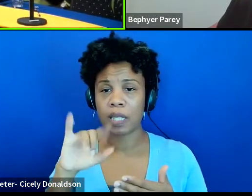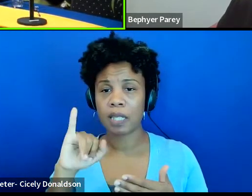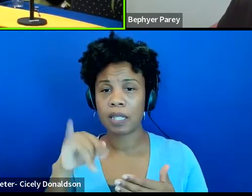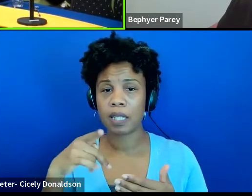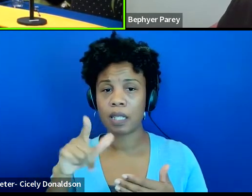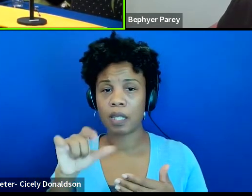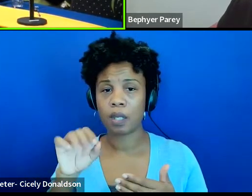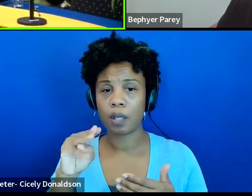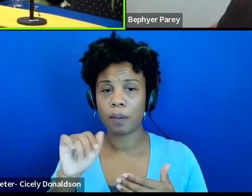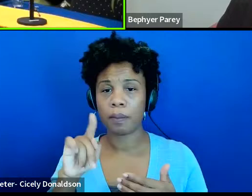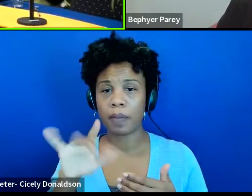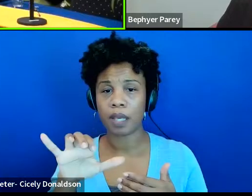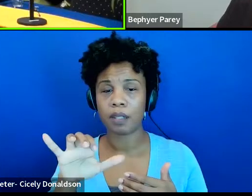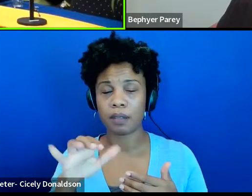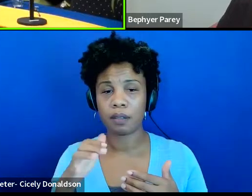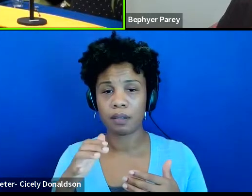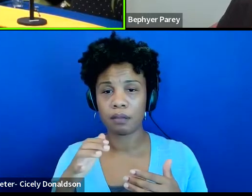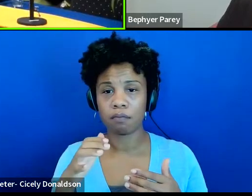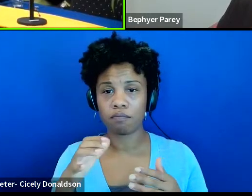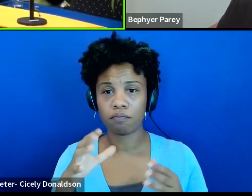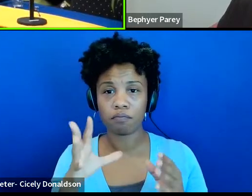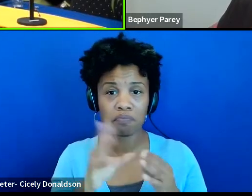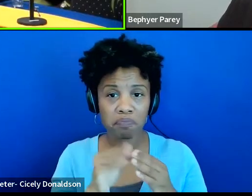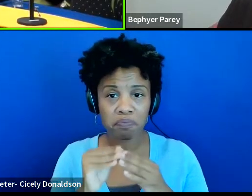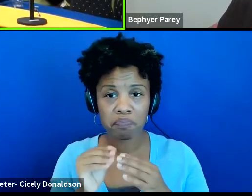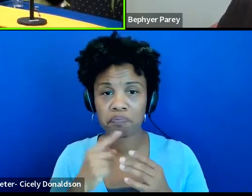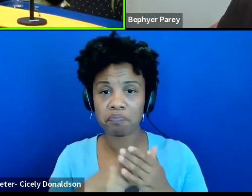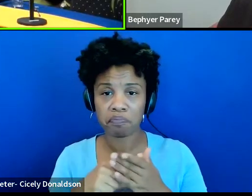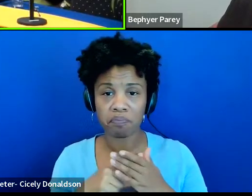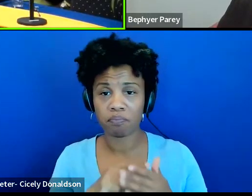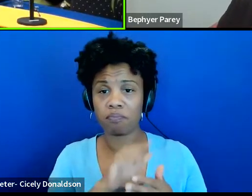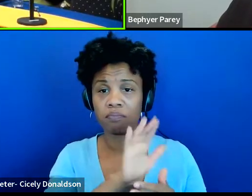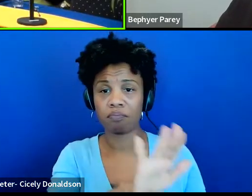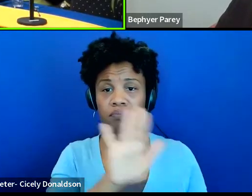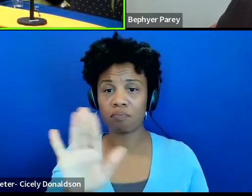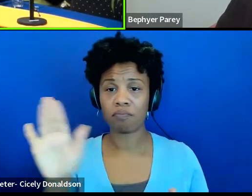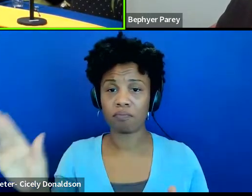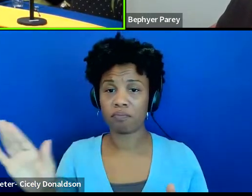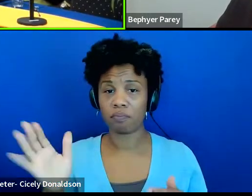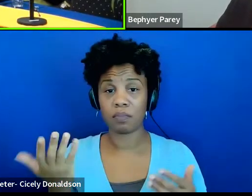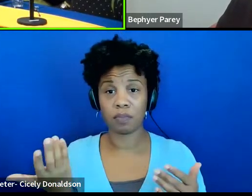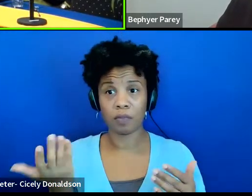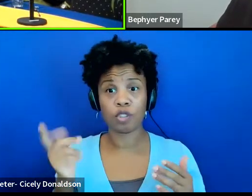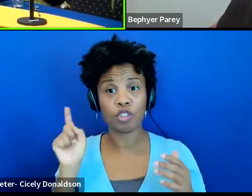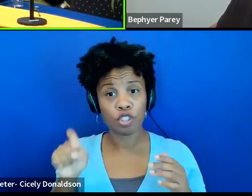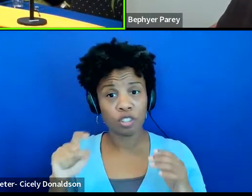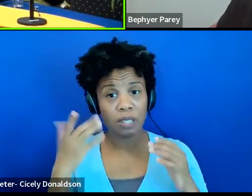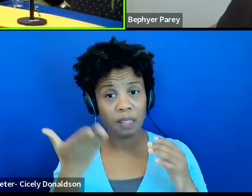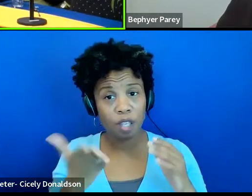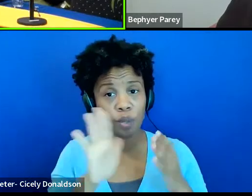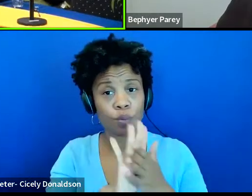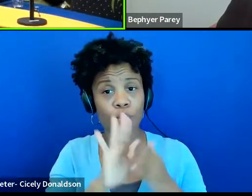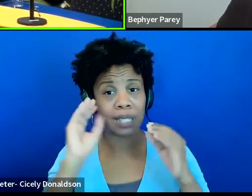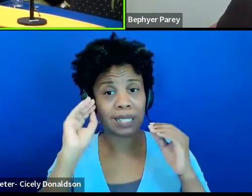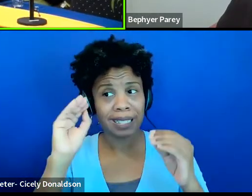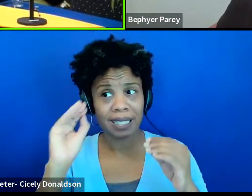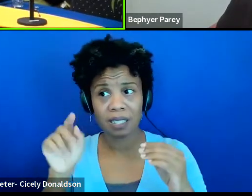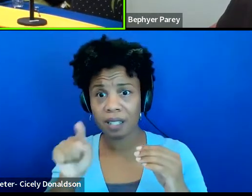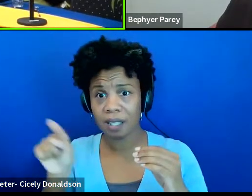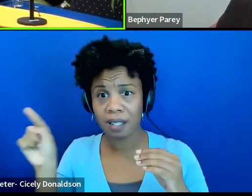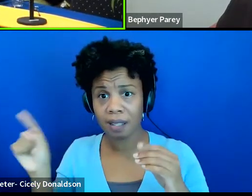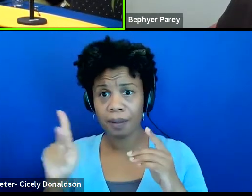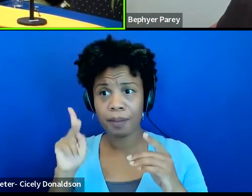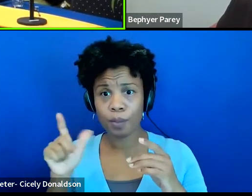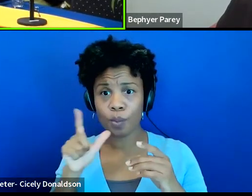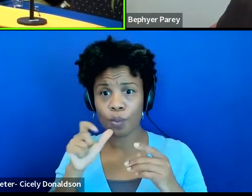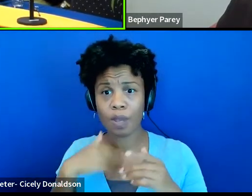And get these into the school curriculum so that people can see persons with disabilities in a positive